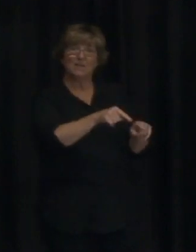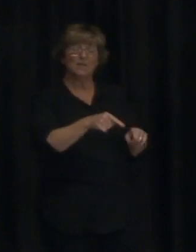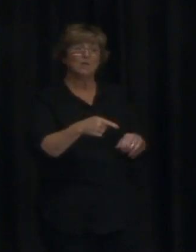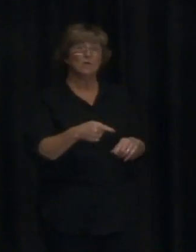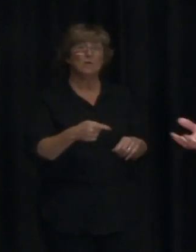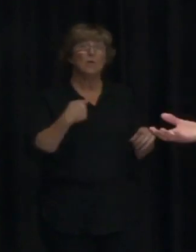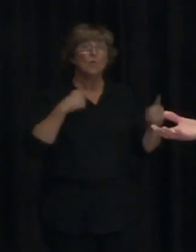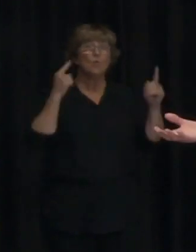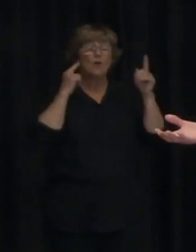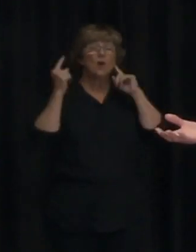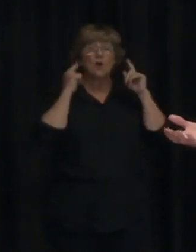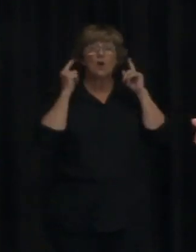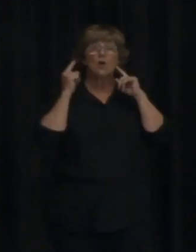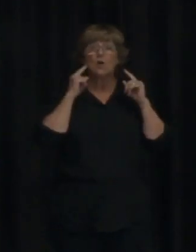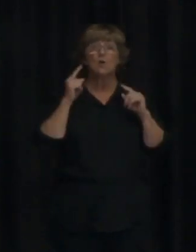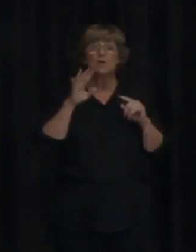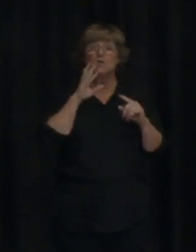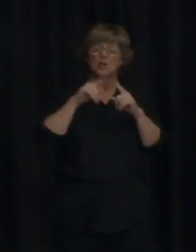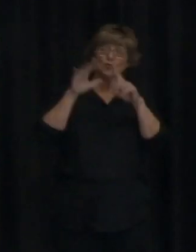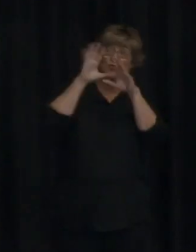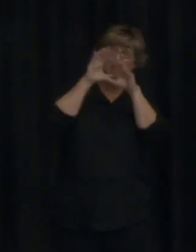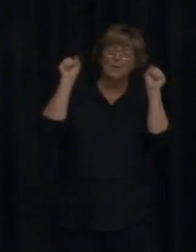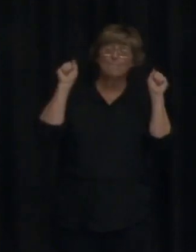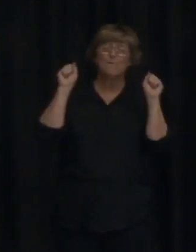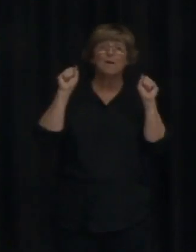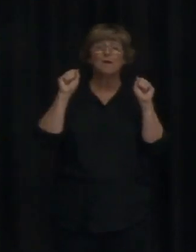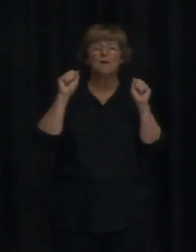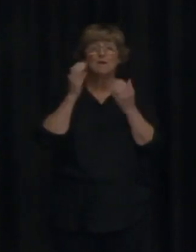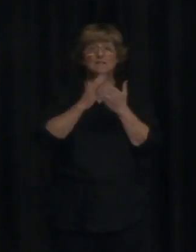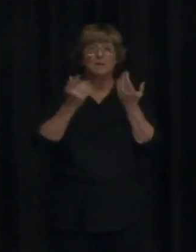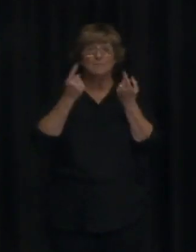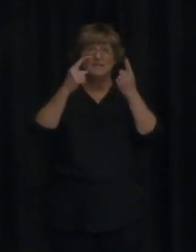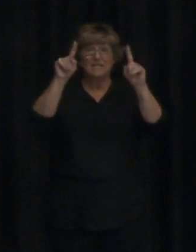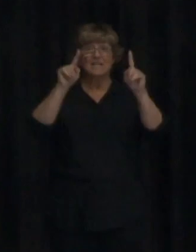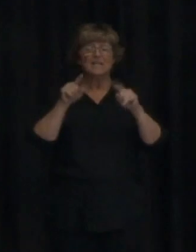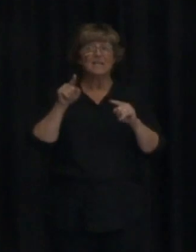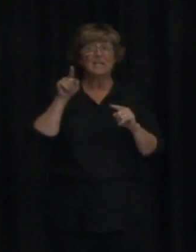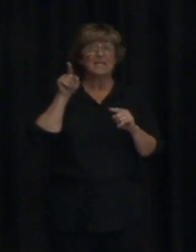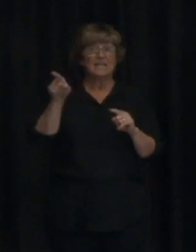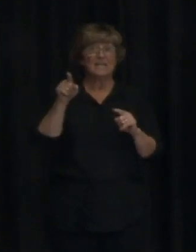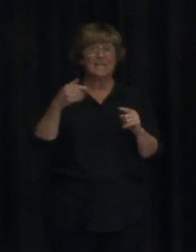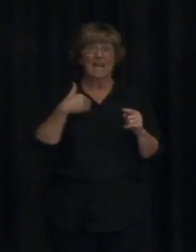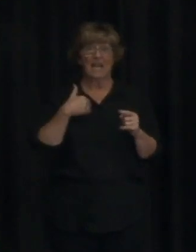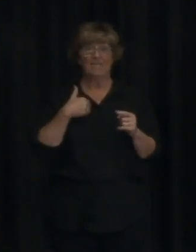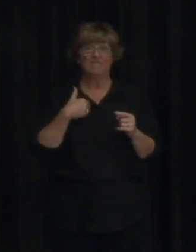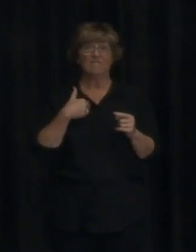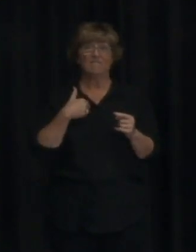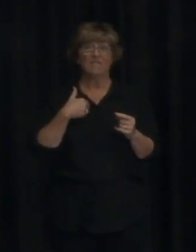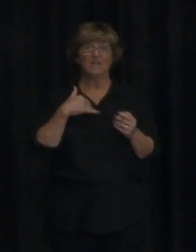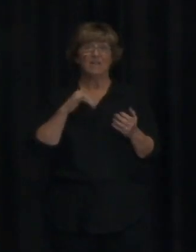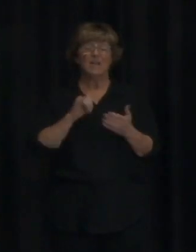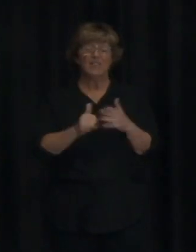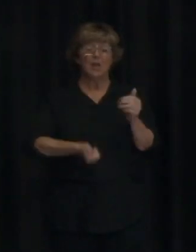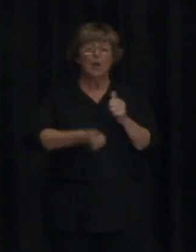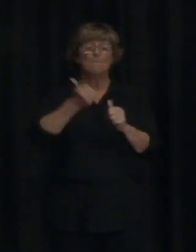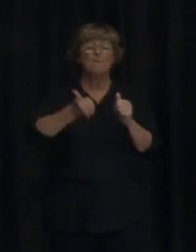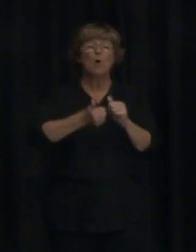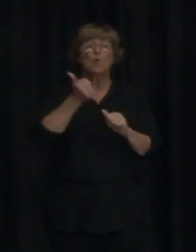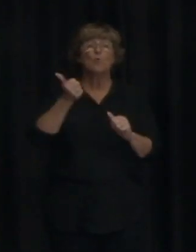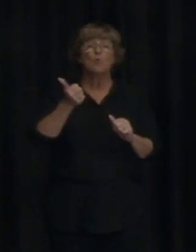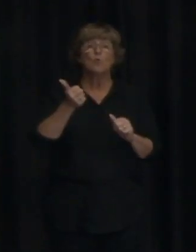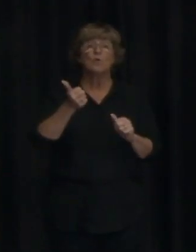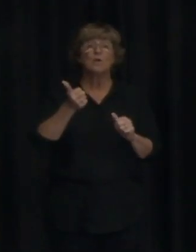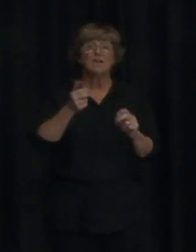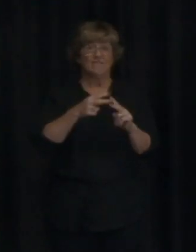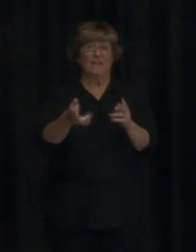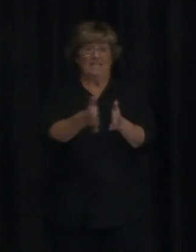hearing, in fact, we were just talking to the superintendent about some of the success he was having here, that the vast majority are